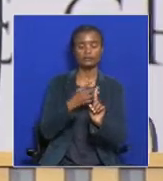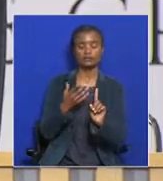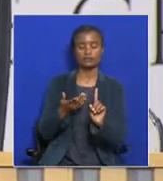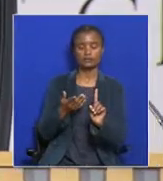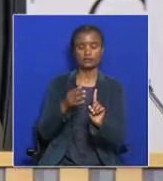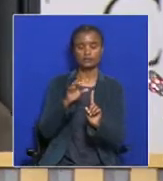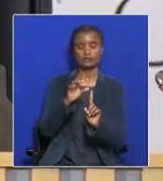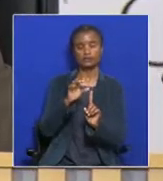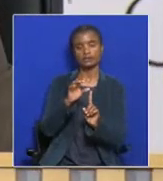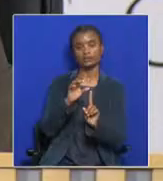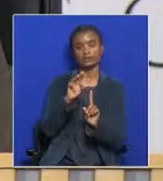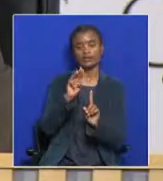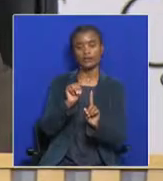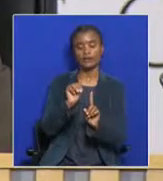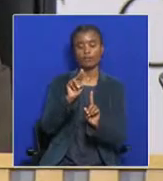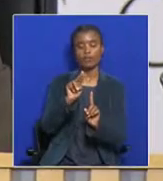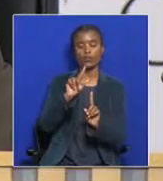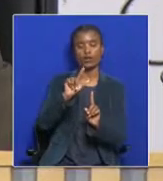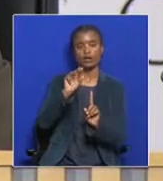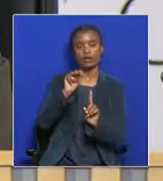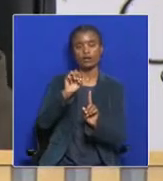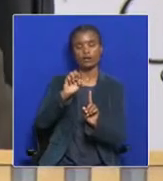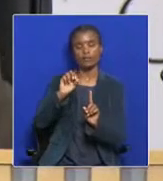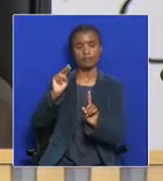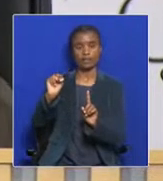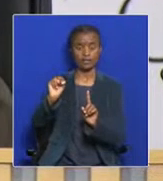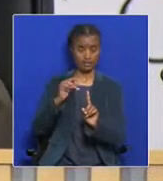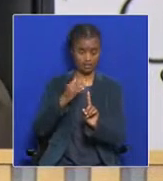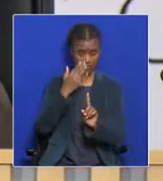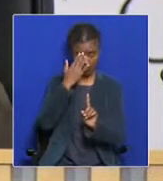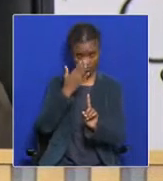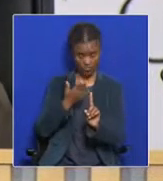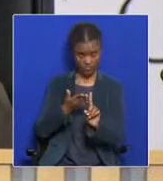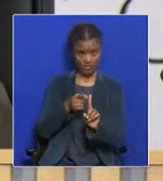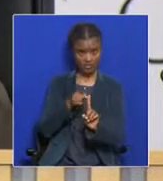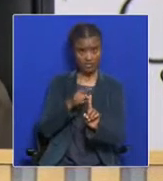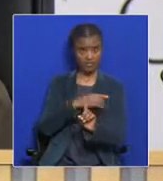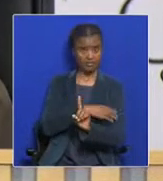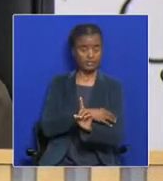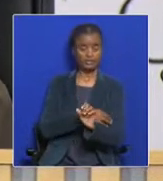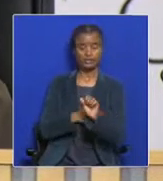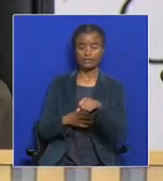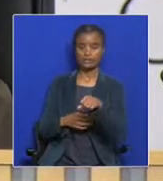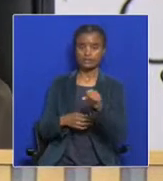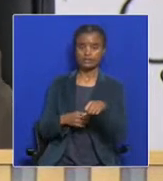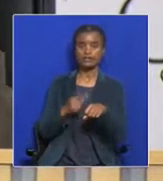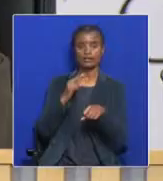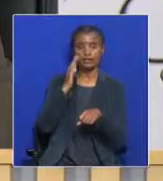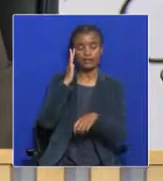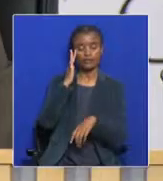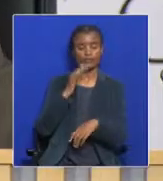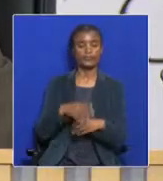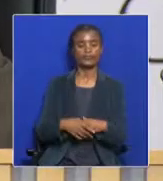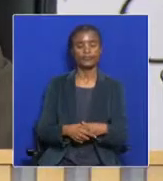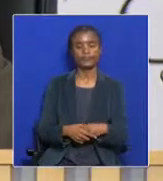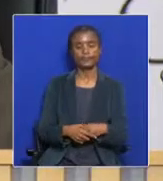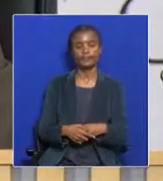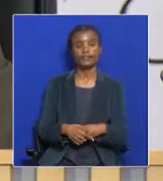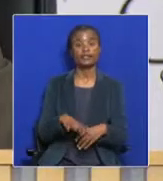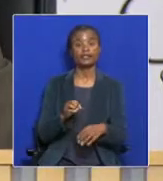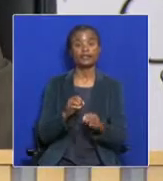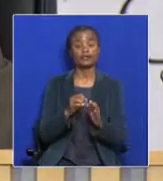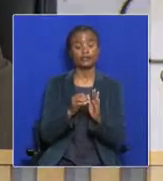Mulman. Do you know him? Yes, I'm familiar with him, Commissioner. If we go to paragraph